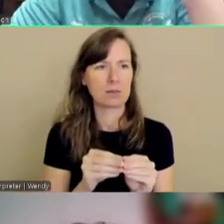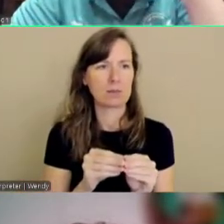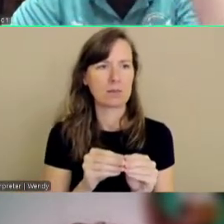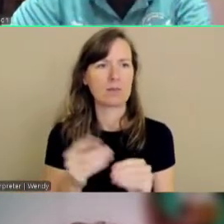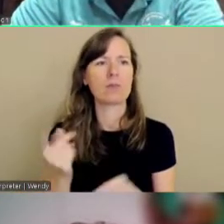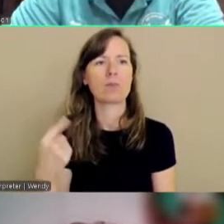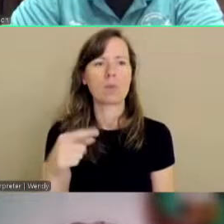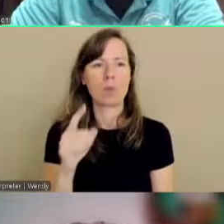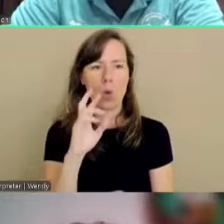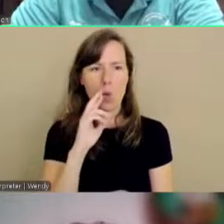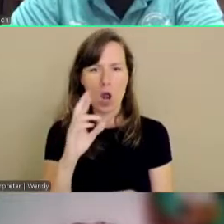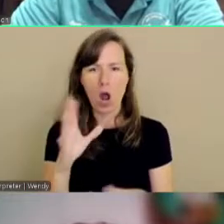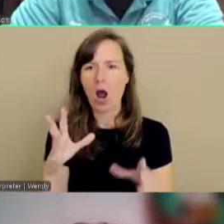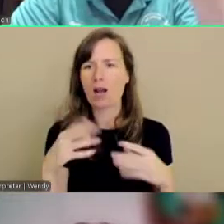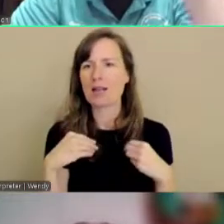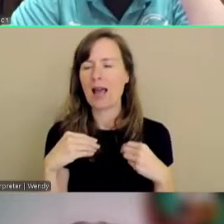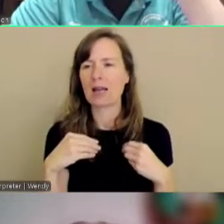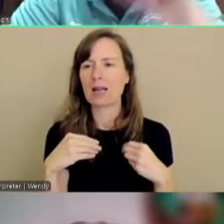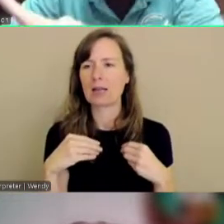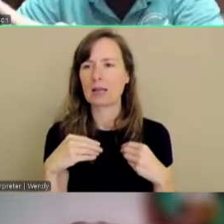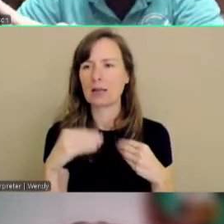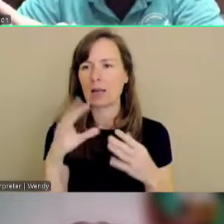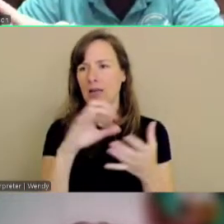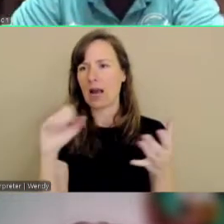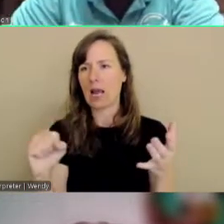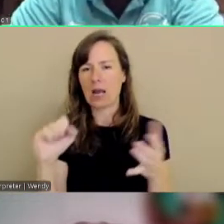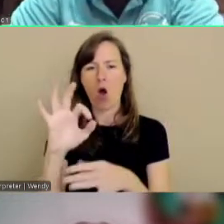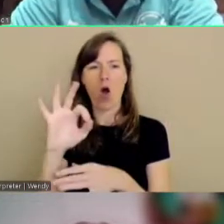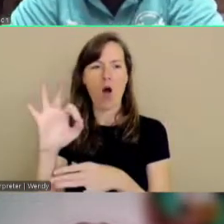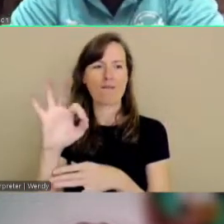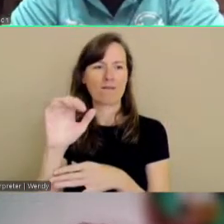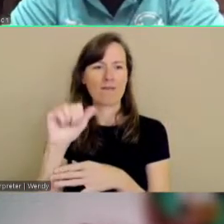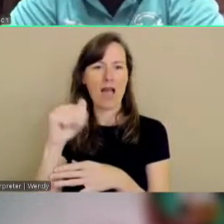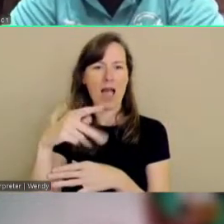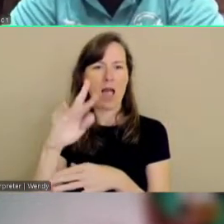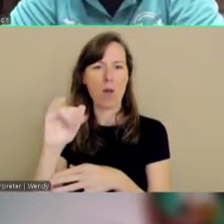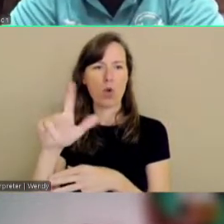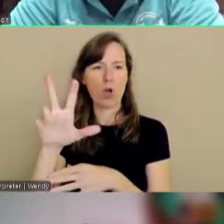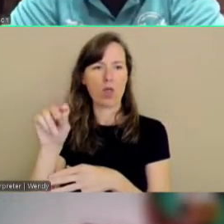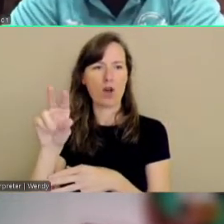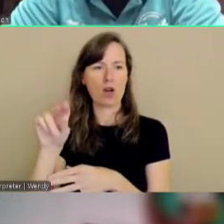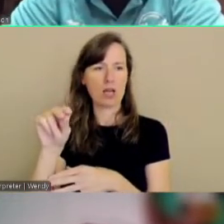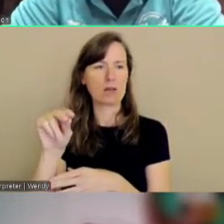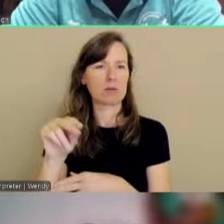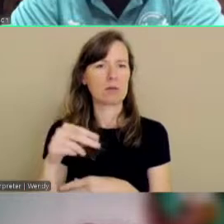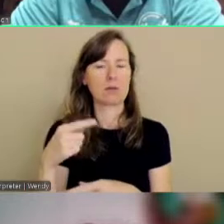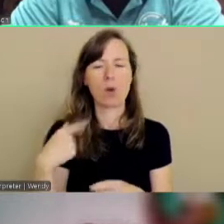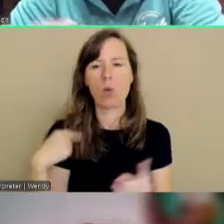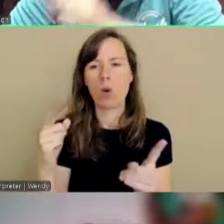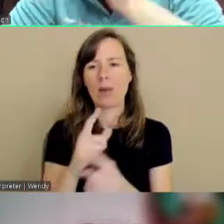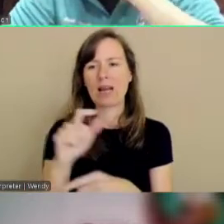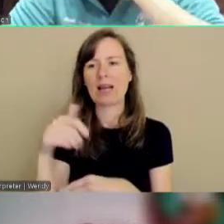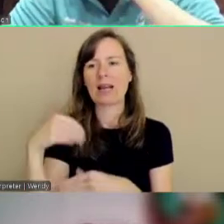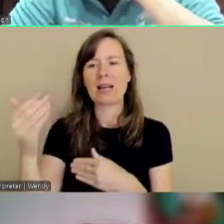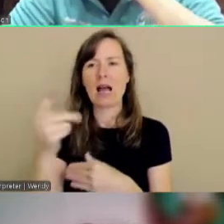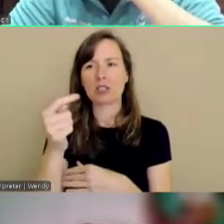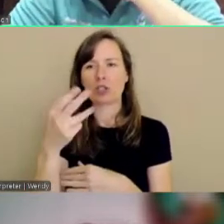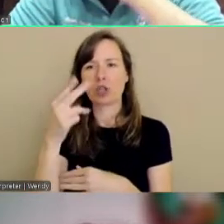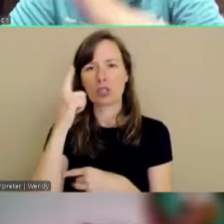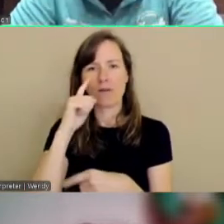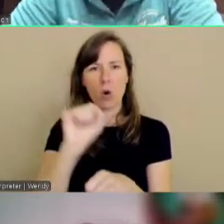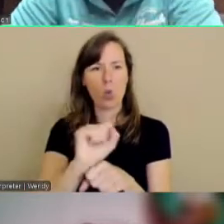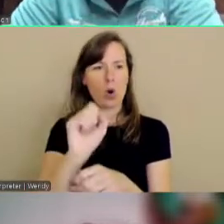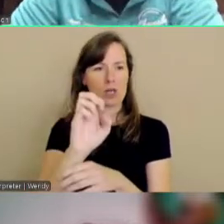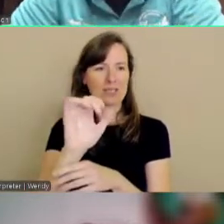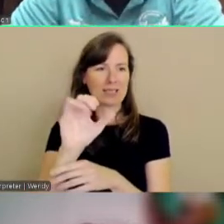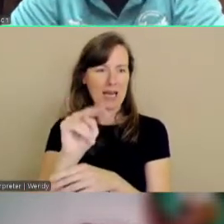taking off April 30th. You all have the night off. We are meeting next Thursday, of course, for the work session, and then this will be on the